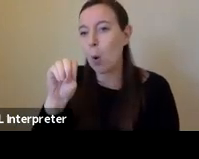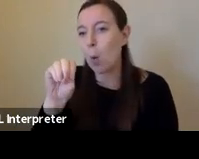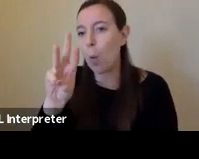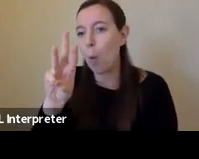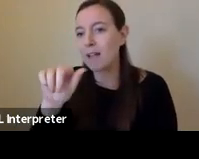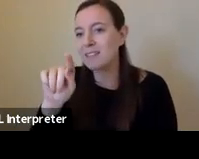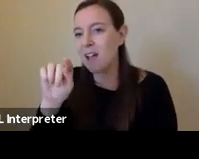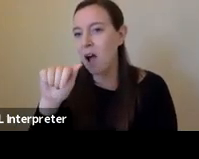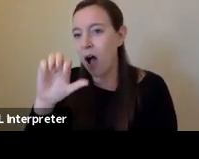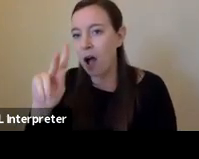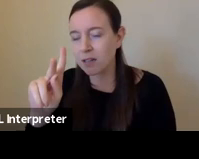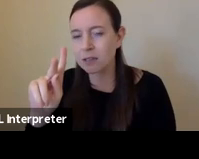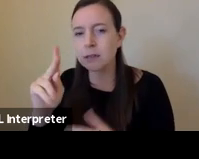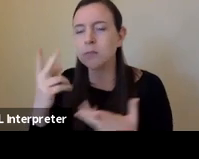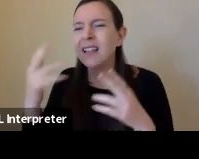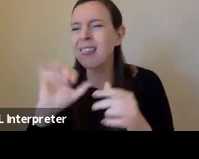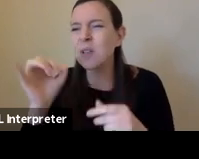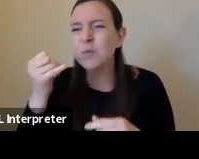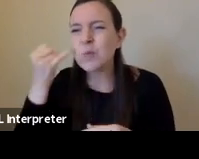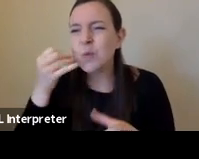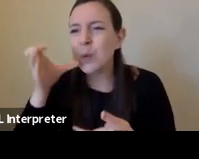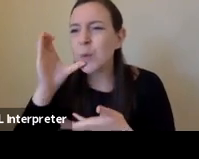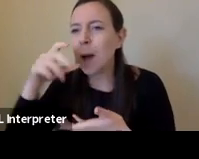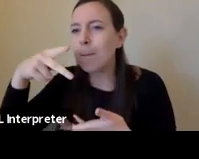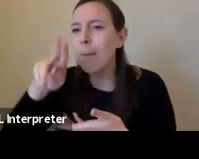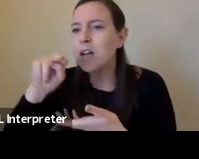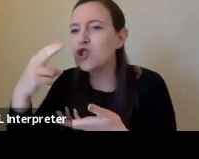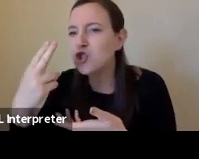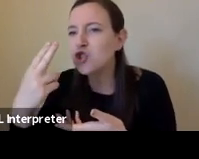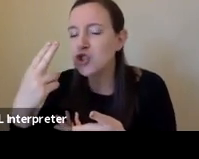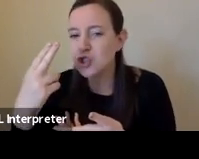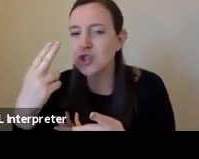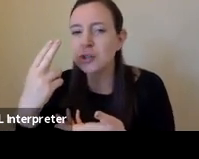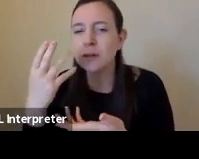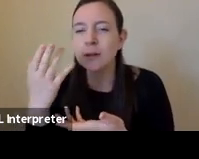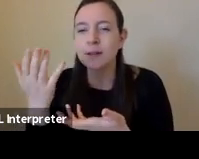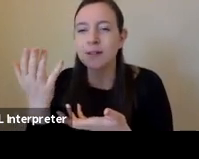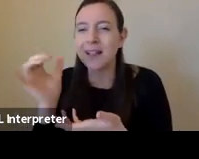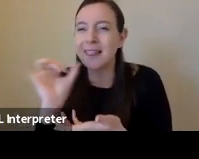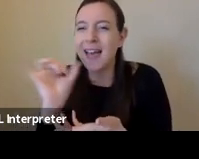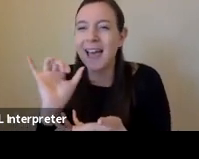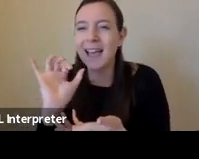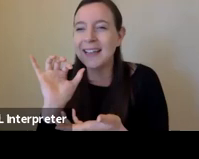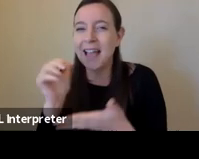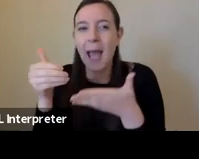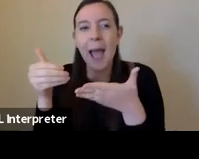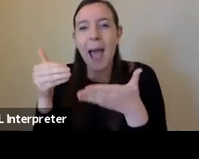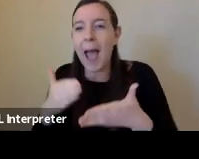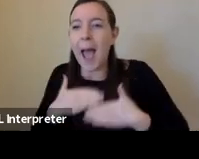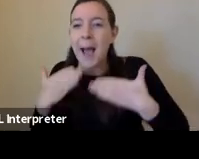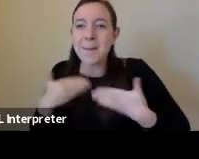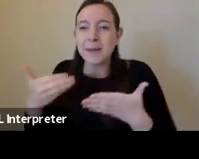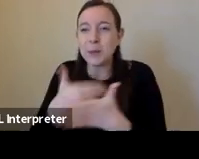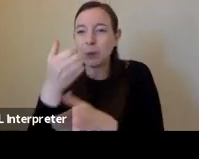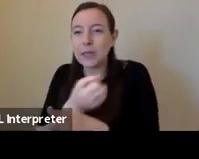like a punch. Usually you start the beginning of, you know, you kind of give punch, and, you know, it's like that's your Happy New Year drink. And then, you know, that's